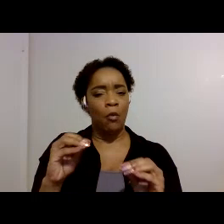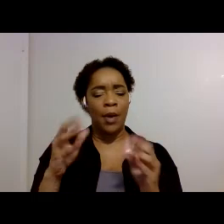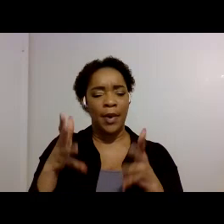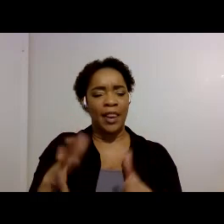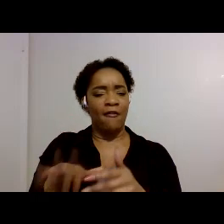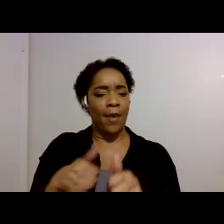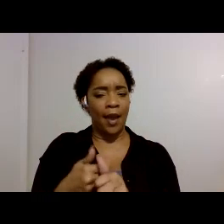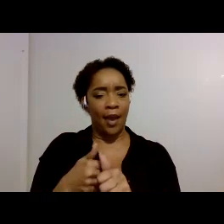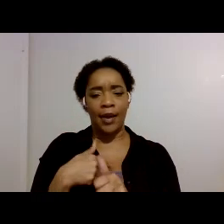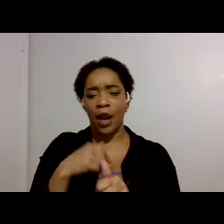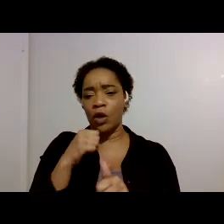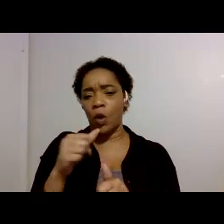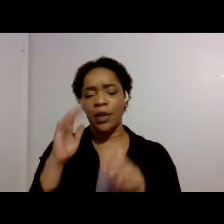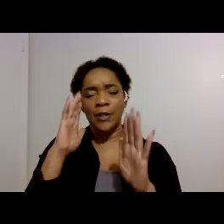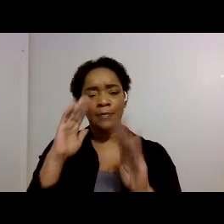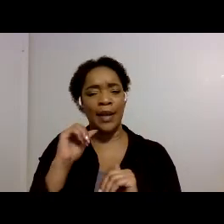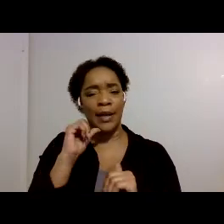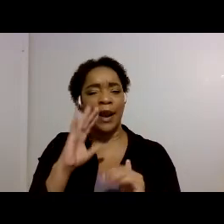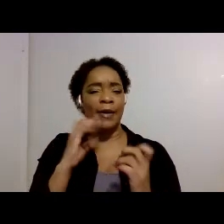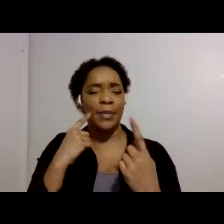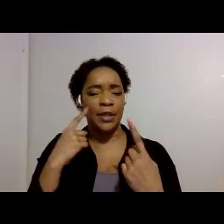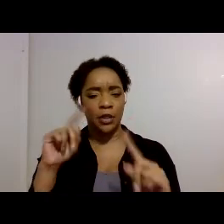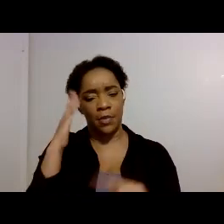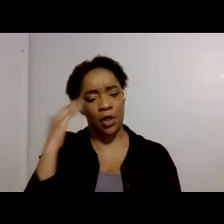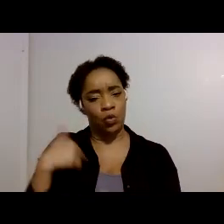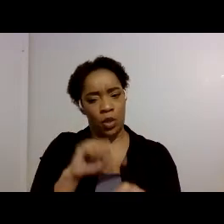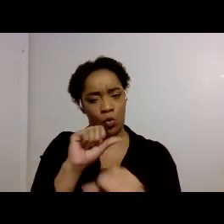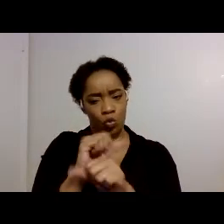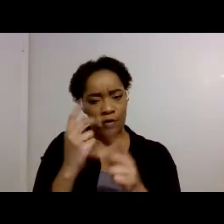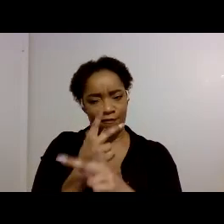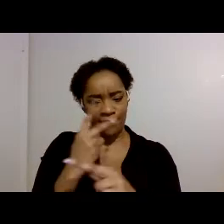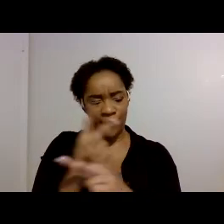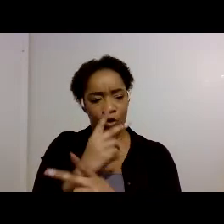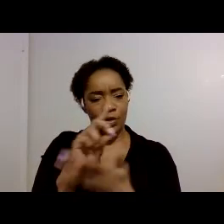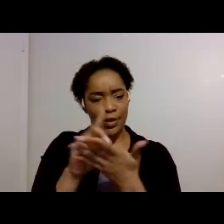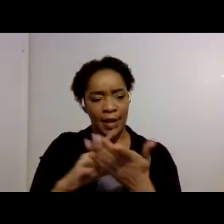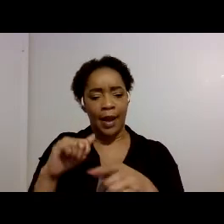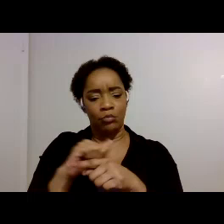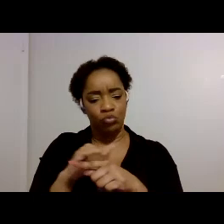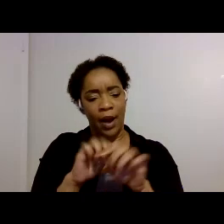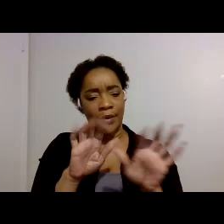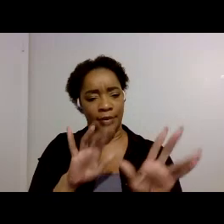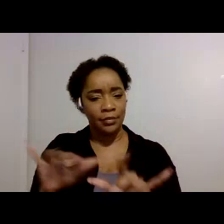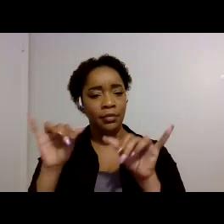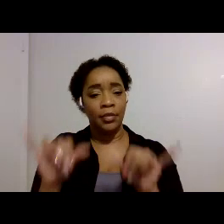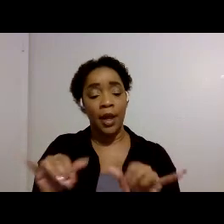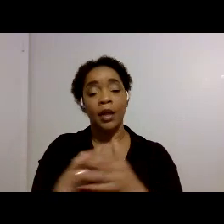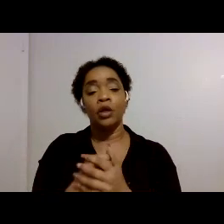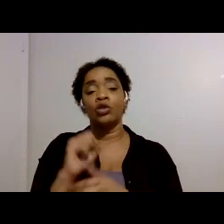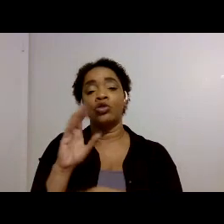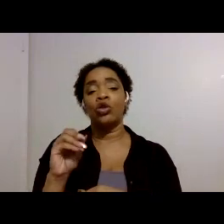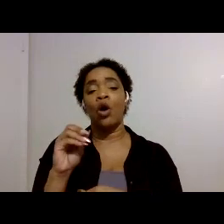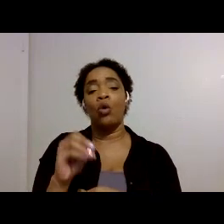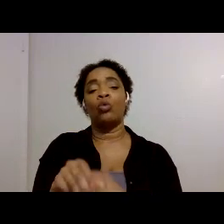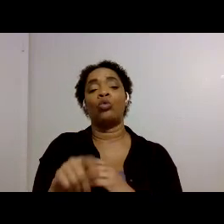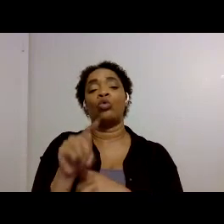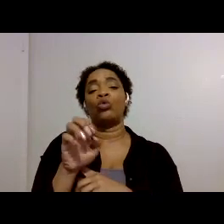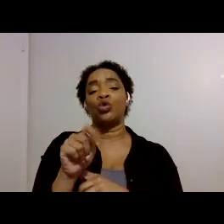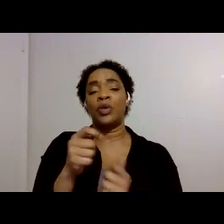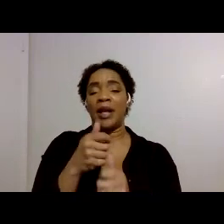want to always participate, treat every alarm as a real thing, and just practice and get